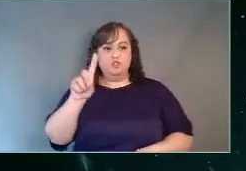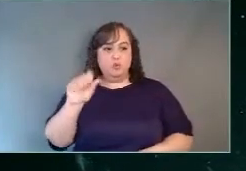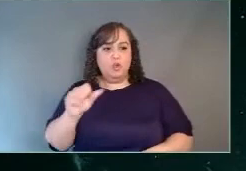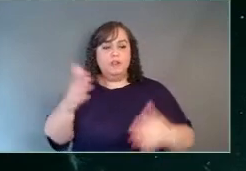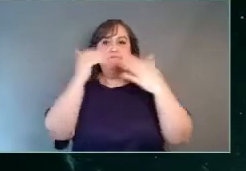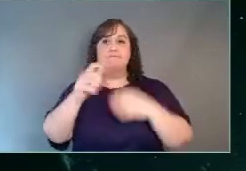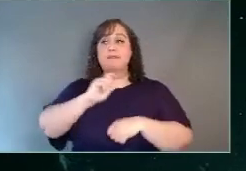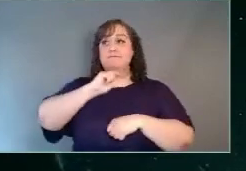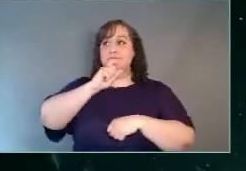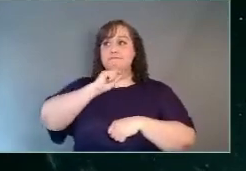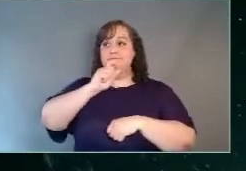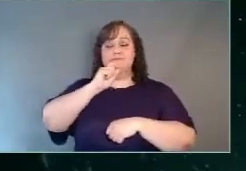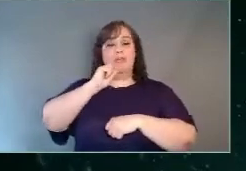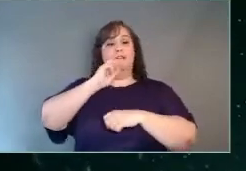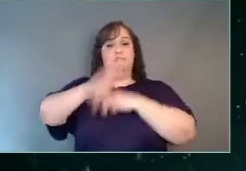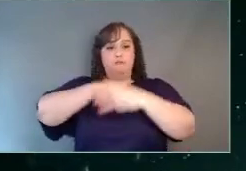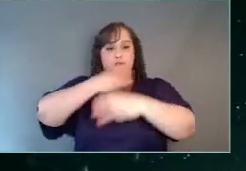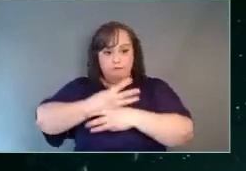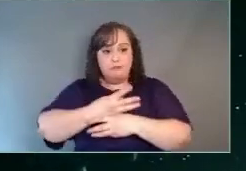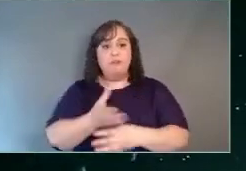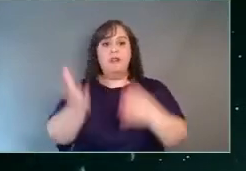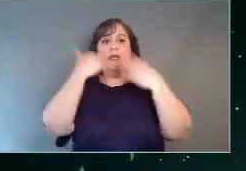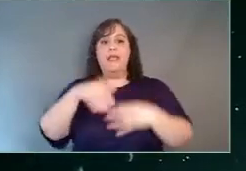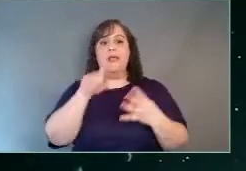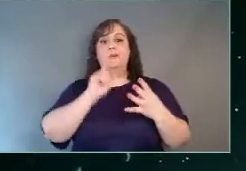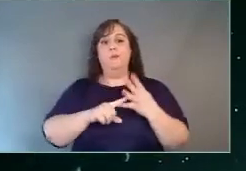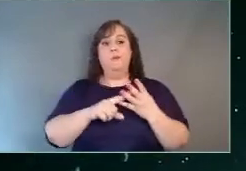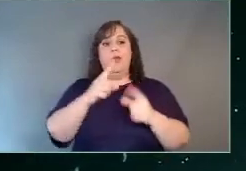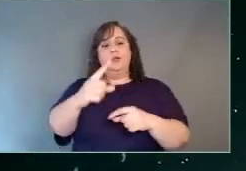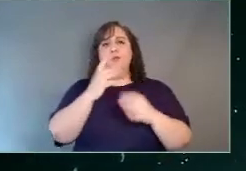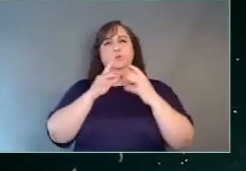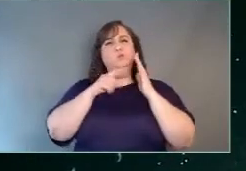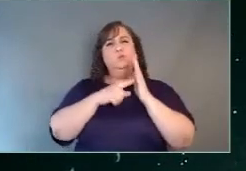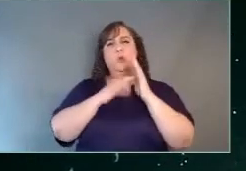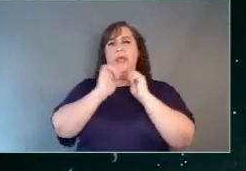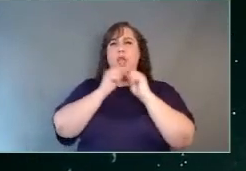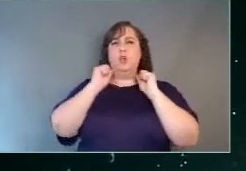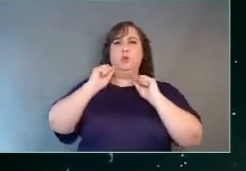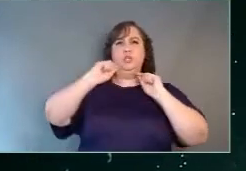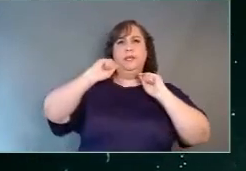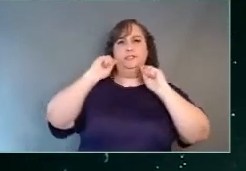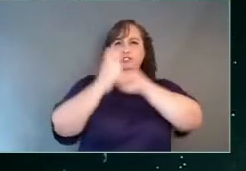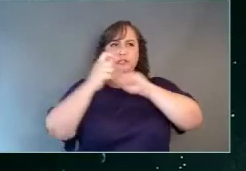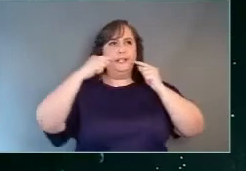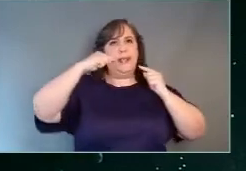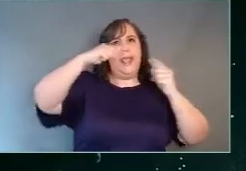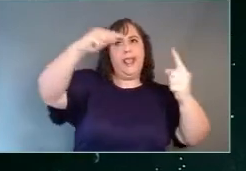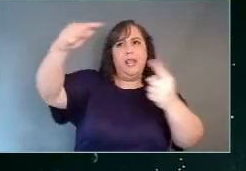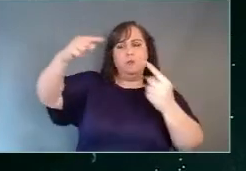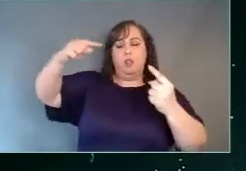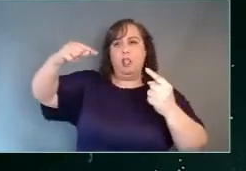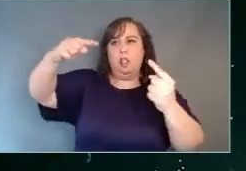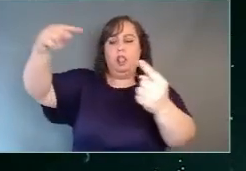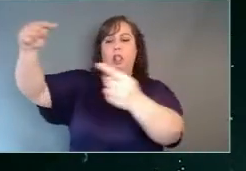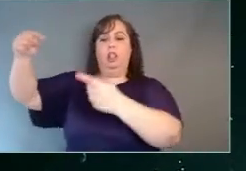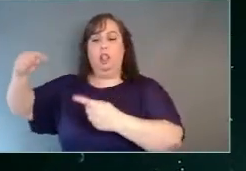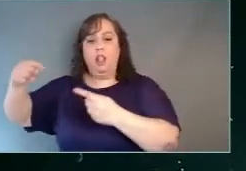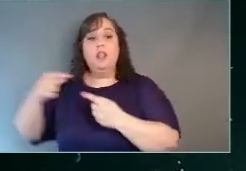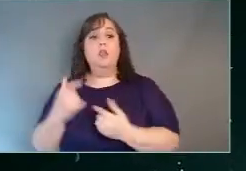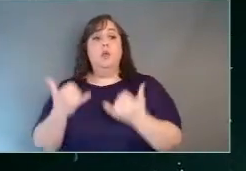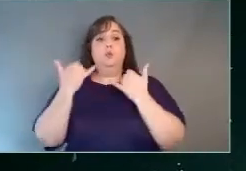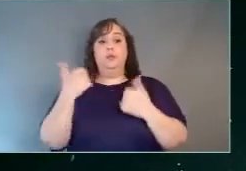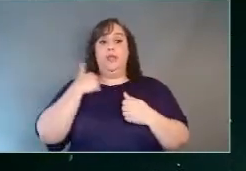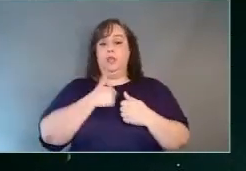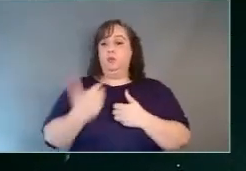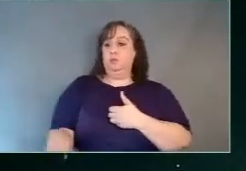acting deputy principal investigator for the OSIRIS-REx mission, along with Dr. Tarek Daly, a senior